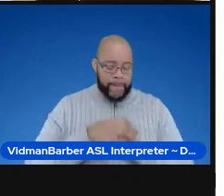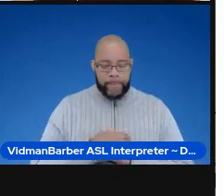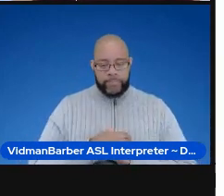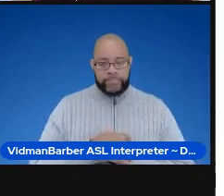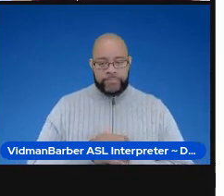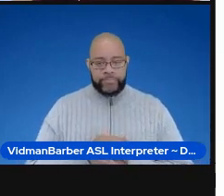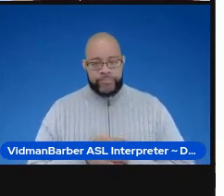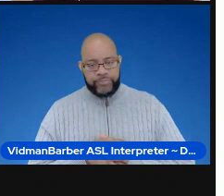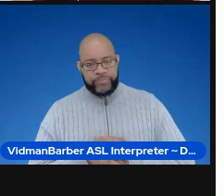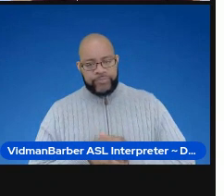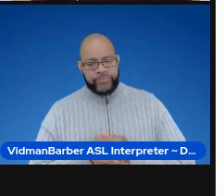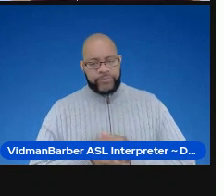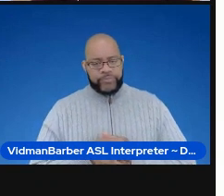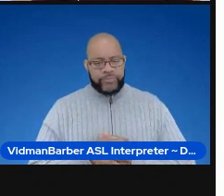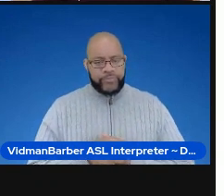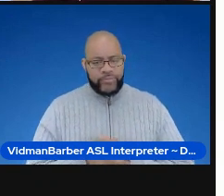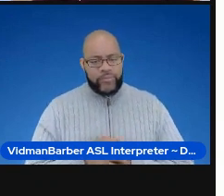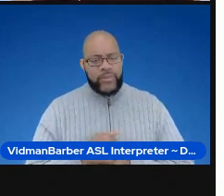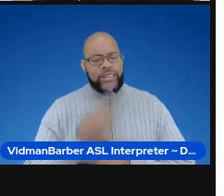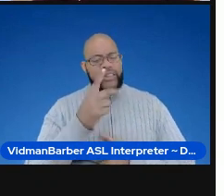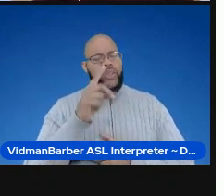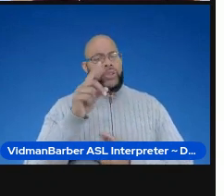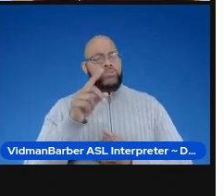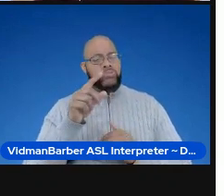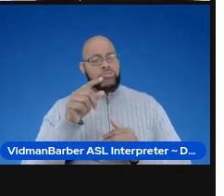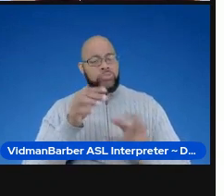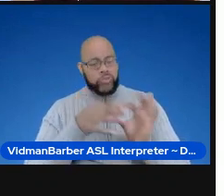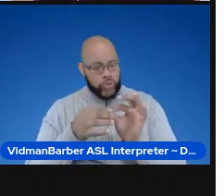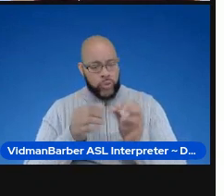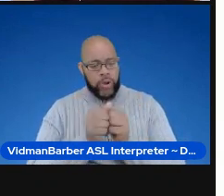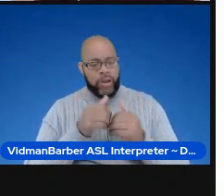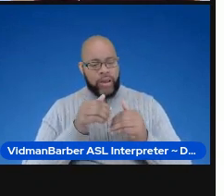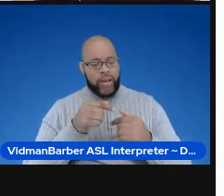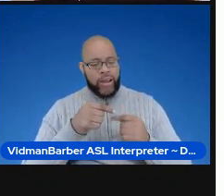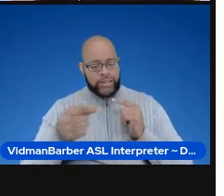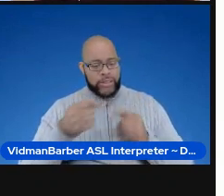Not only did we see association between antibody levels to